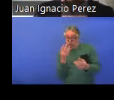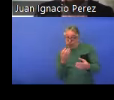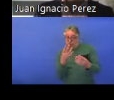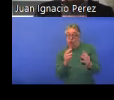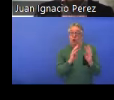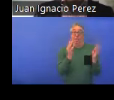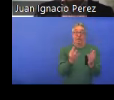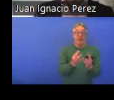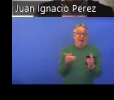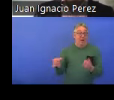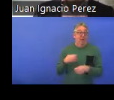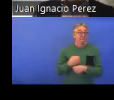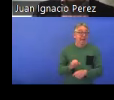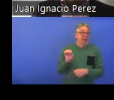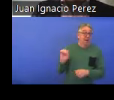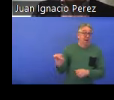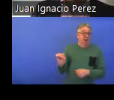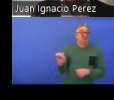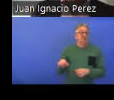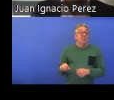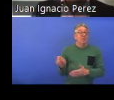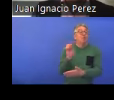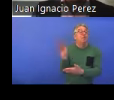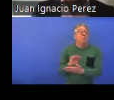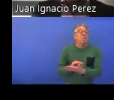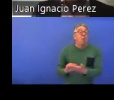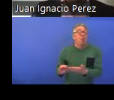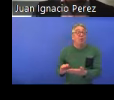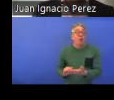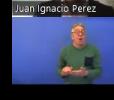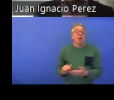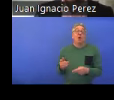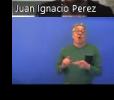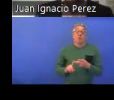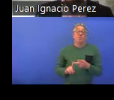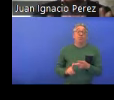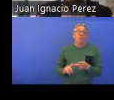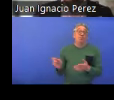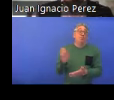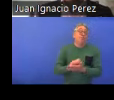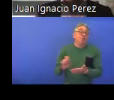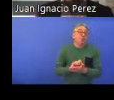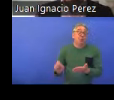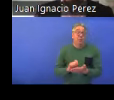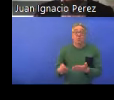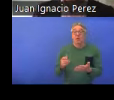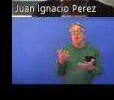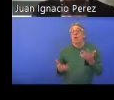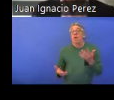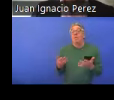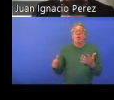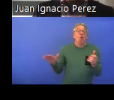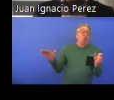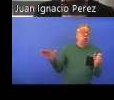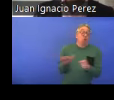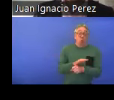reports, written and more focused written submissions, which might be comprehensive, tackling all the